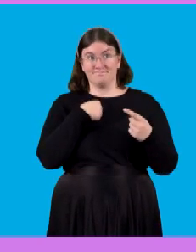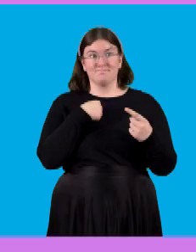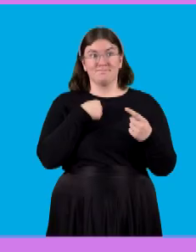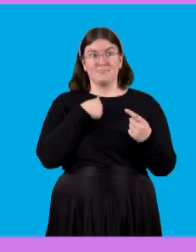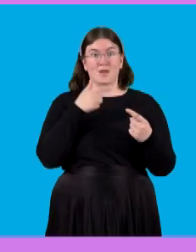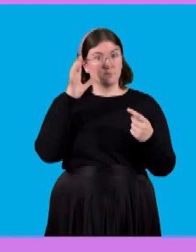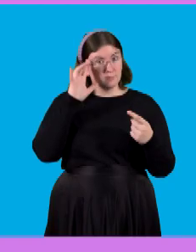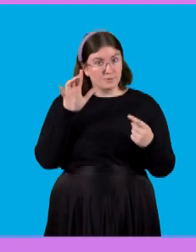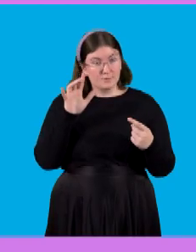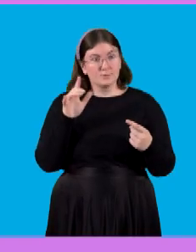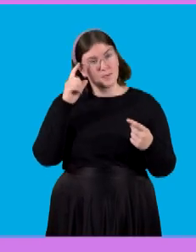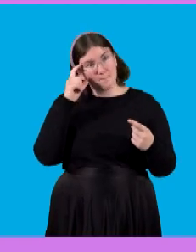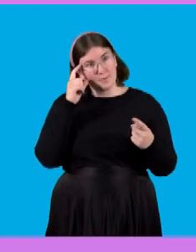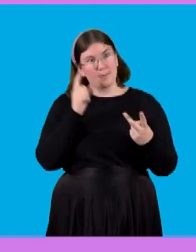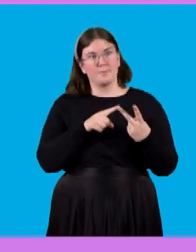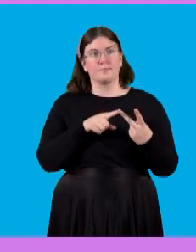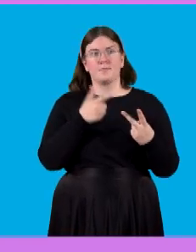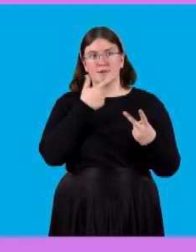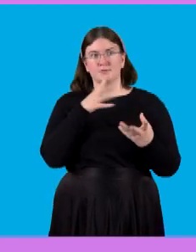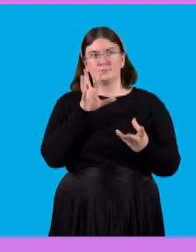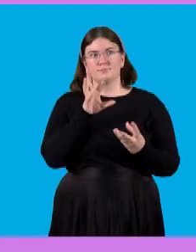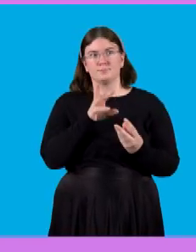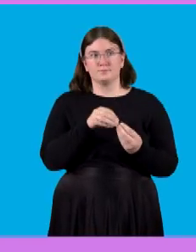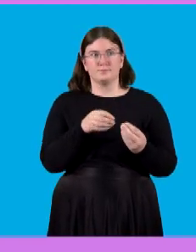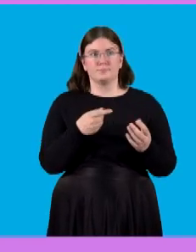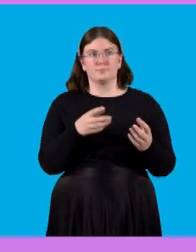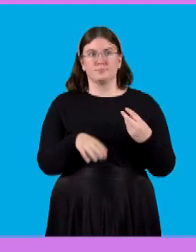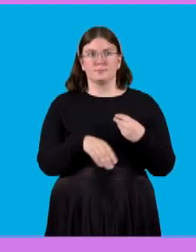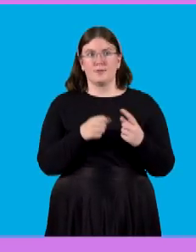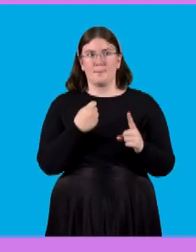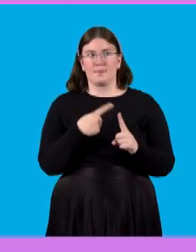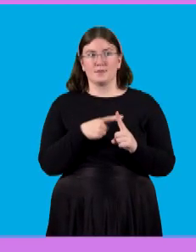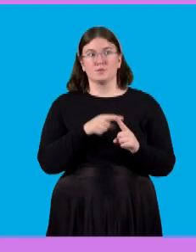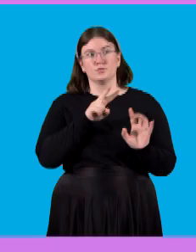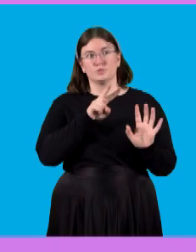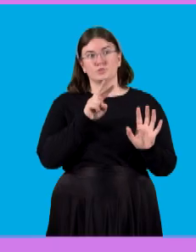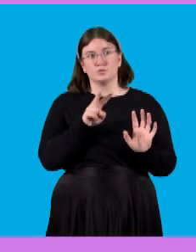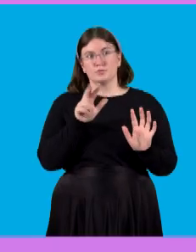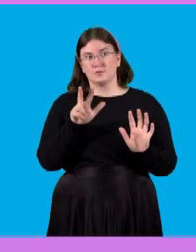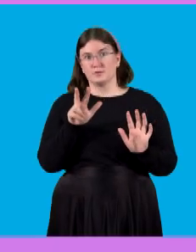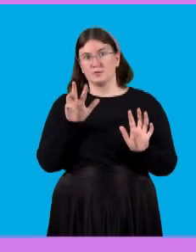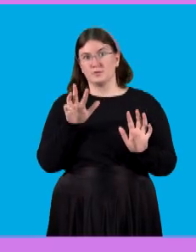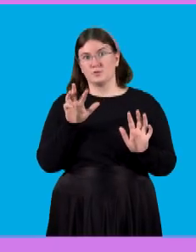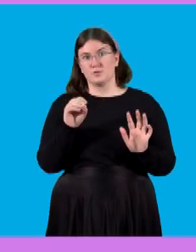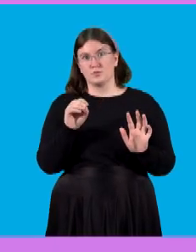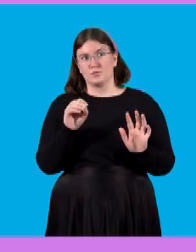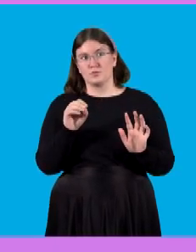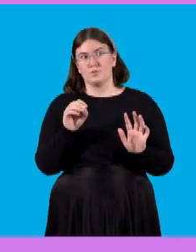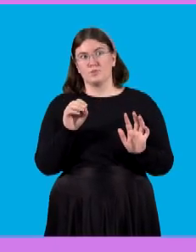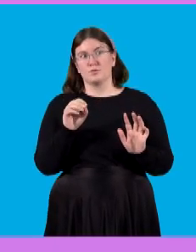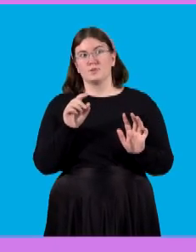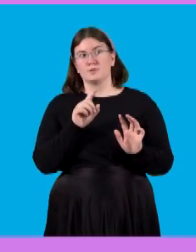add the two amounts. So in total, it's 22,890 ZMKs plus the